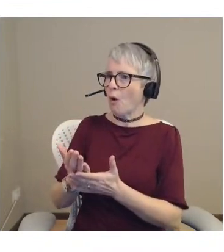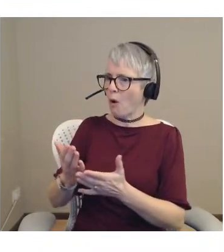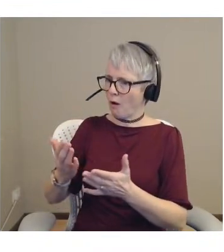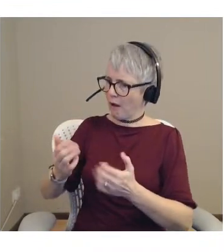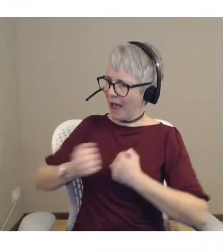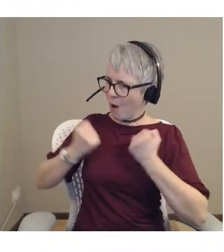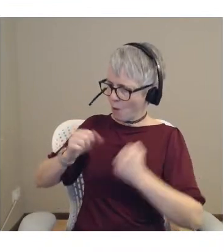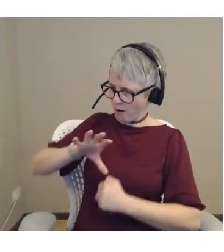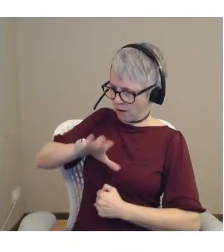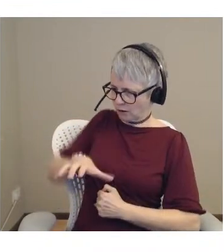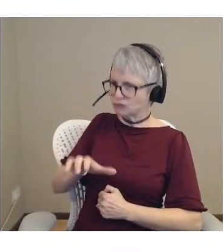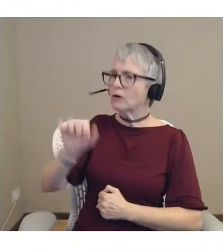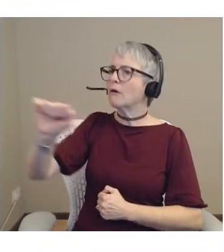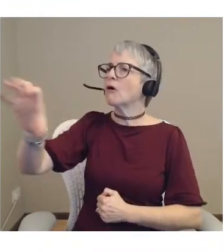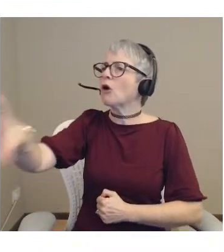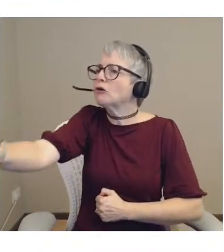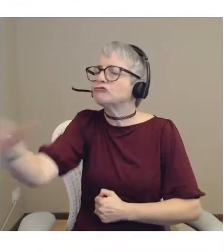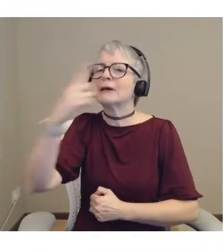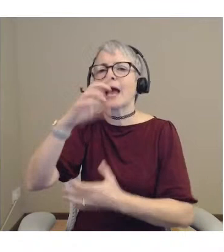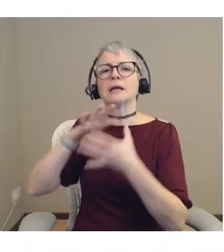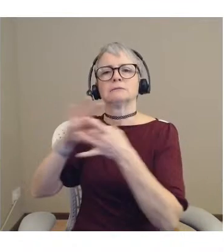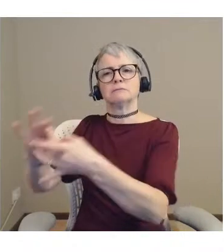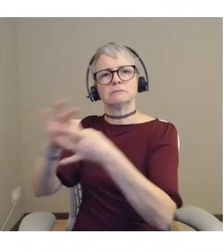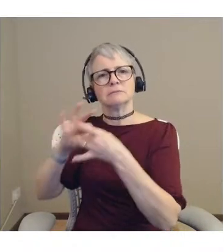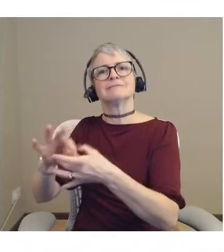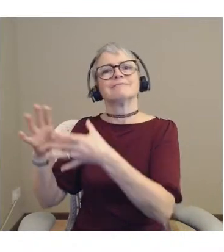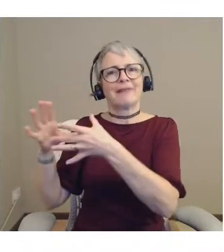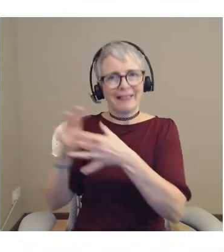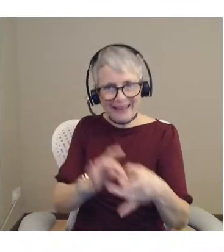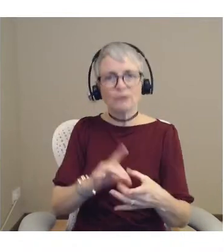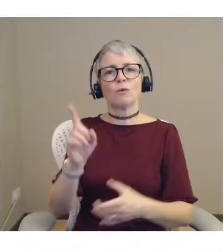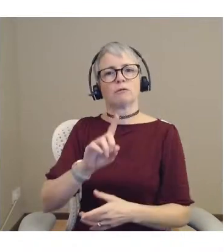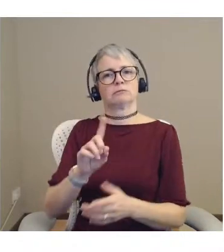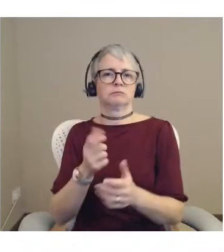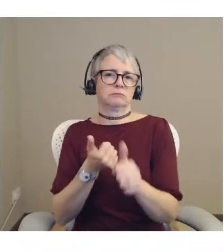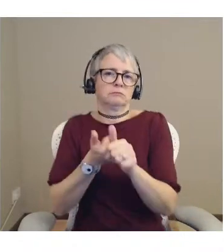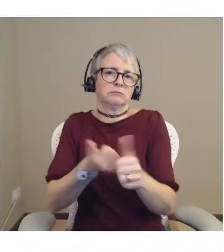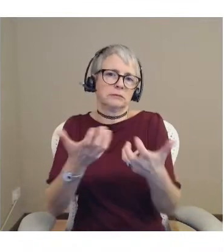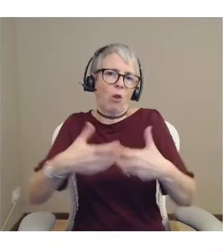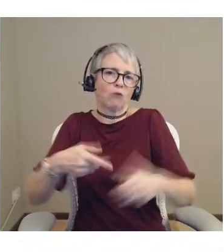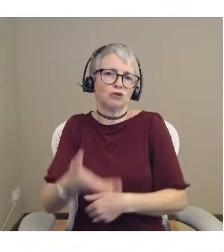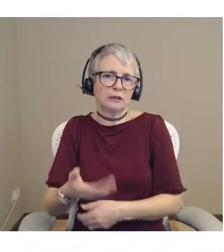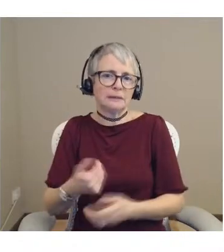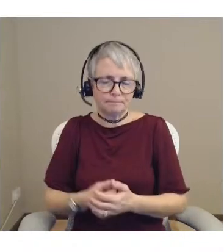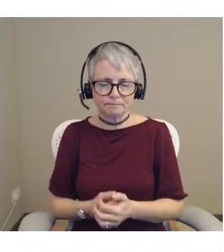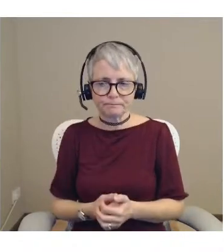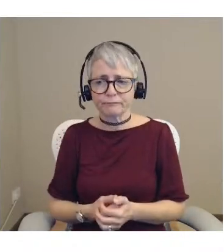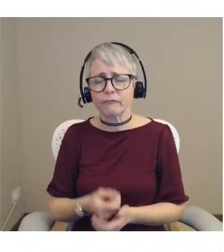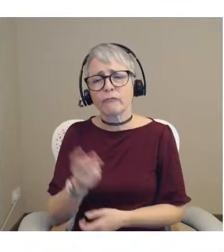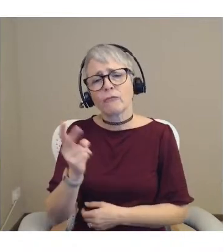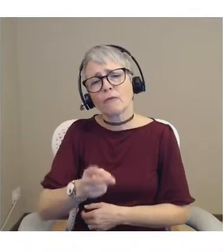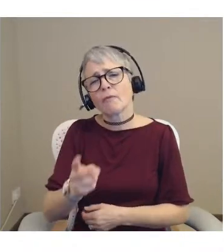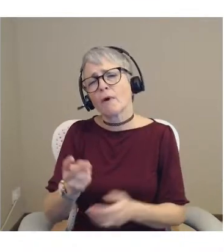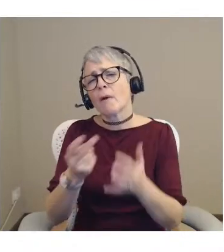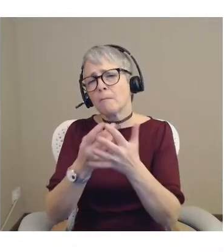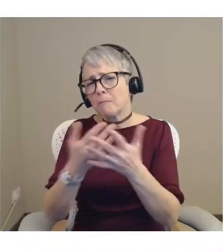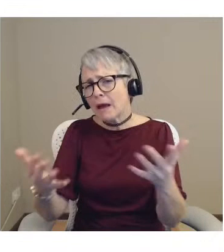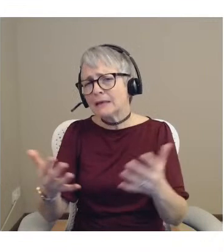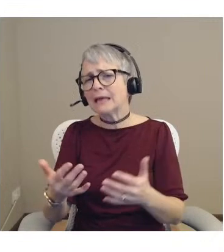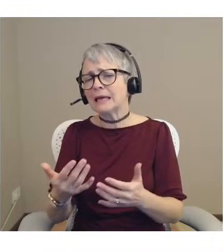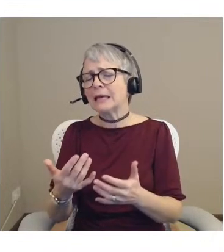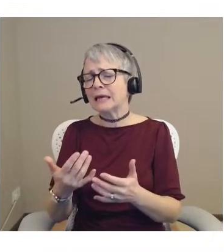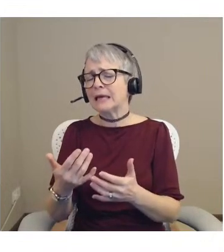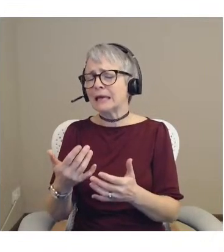works for assistive technologies. Again, there are many of the proposals which we already knew they were